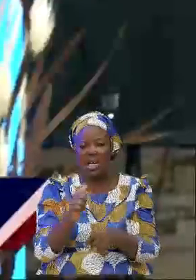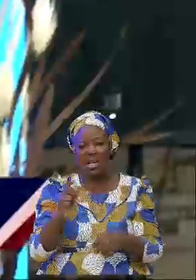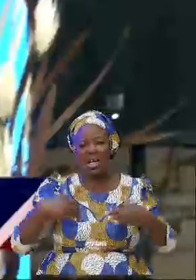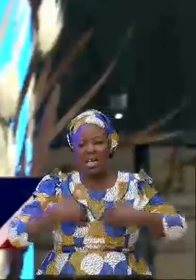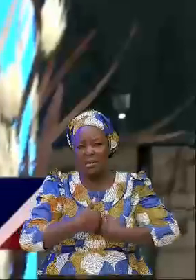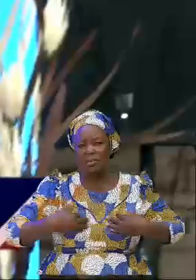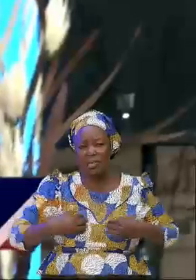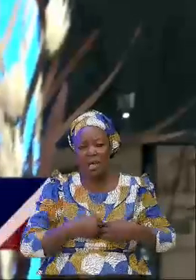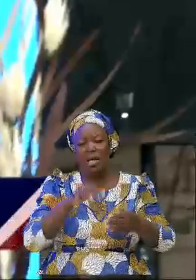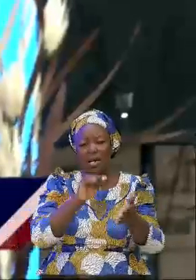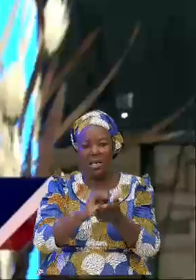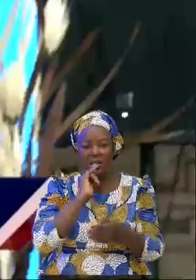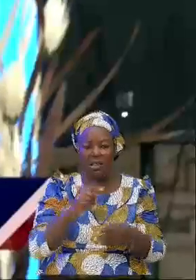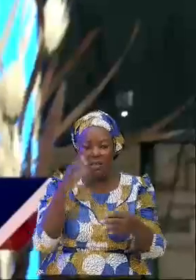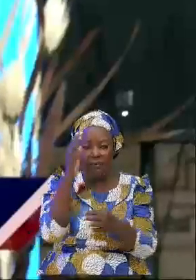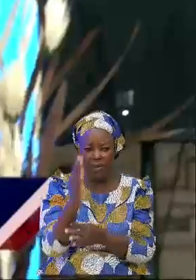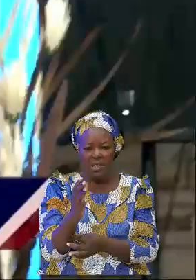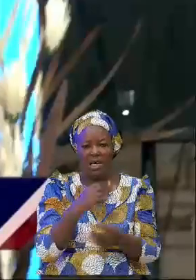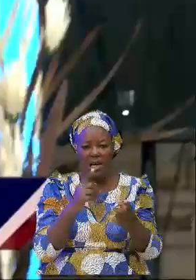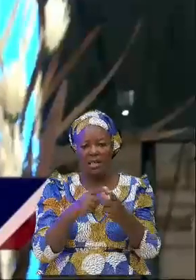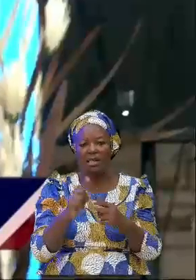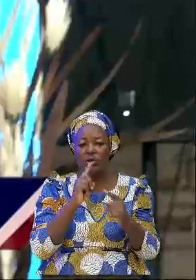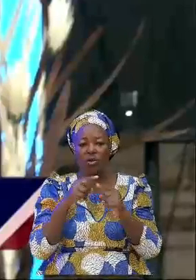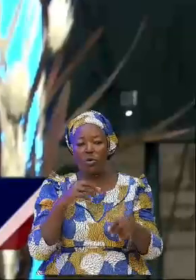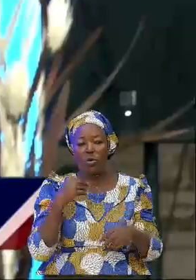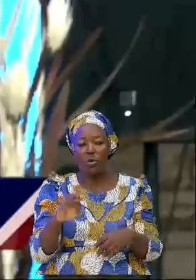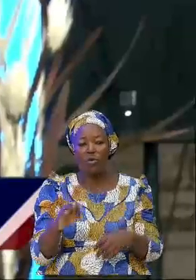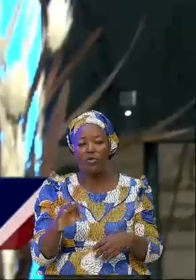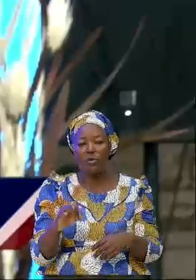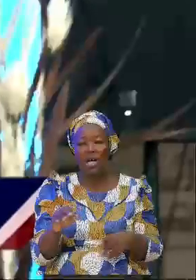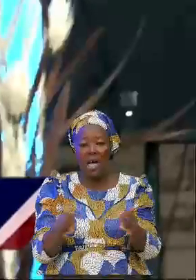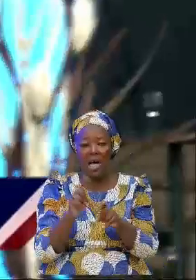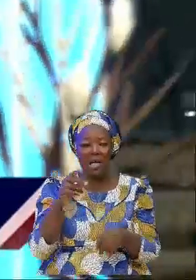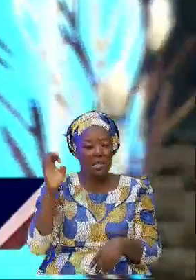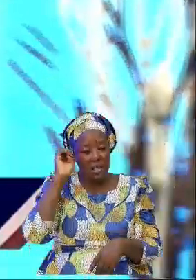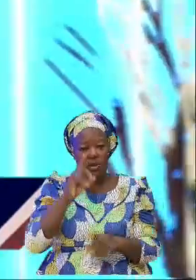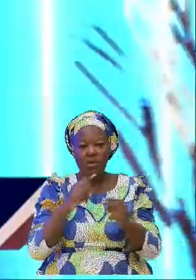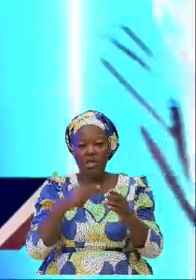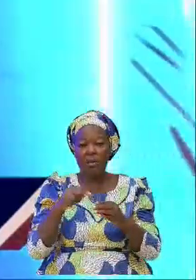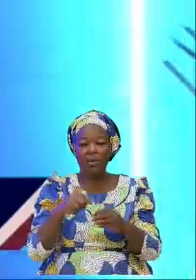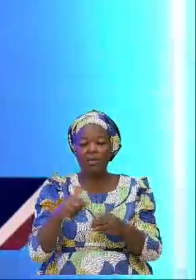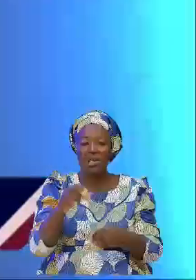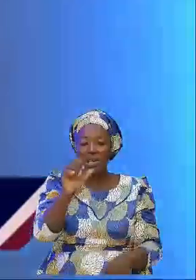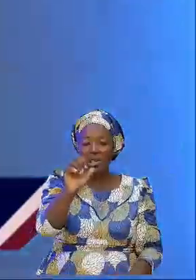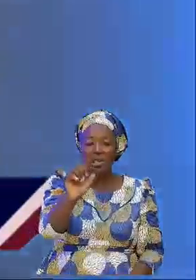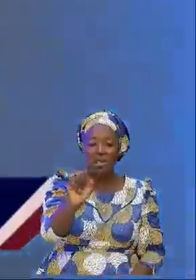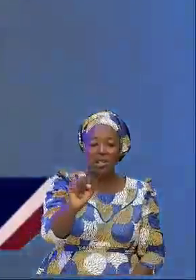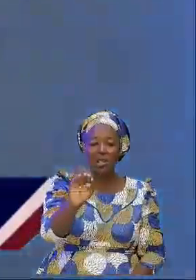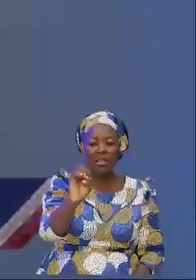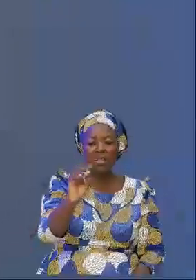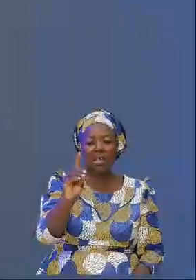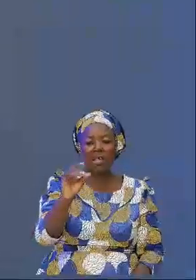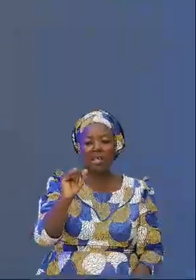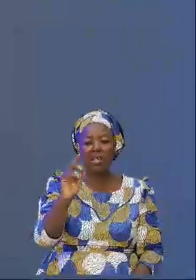them, and they treat you like an animal? That's the flesh. And then he talks of that as